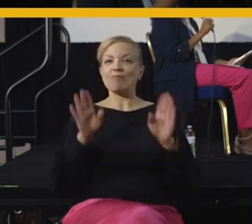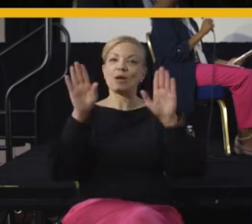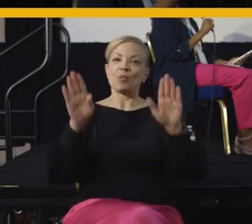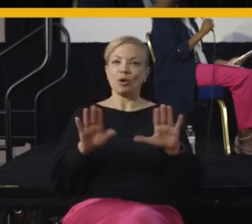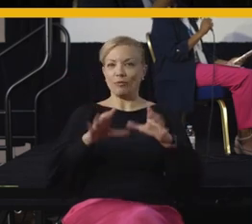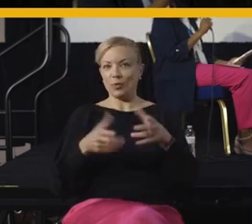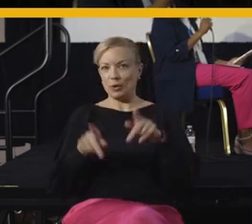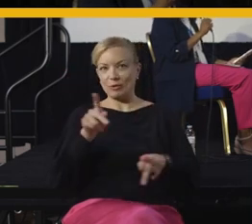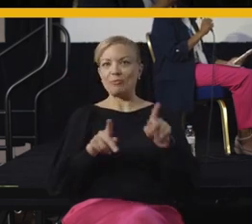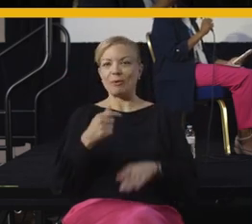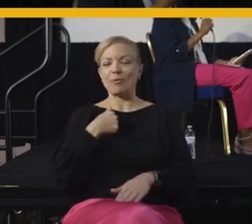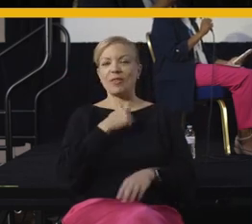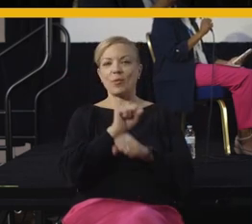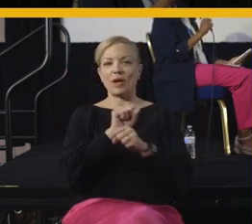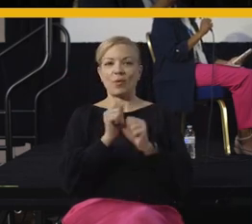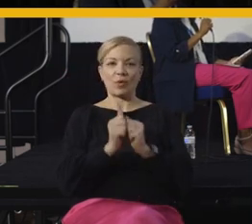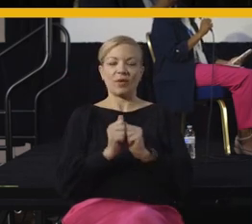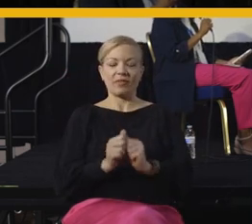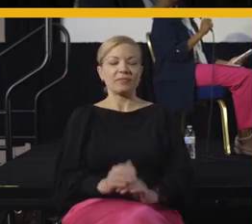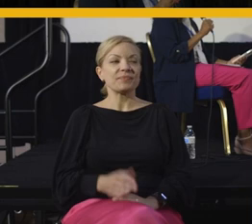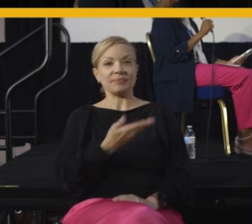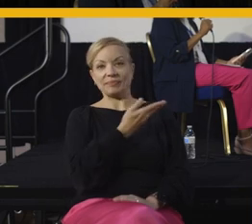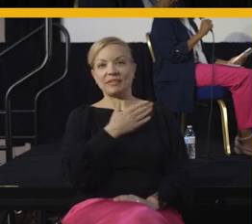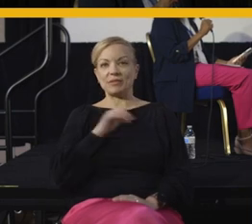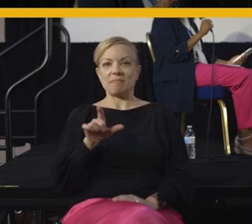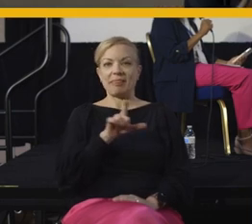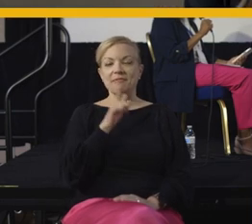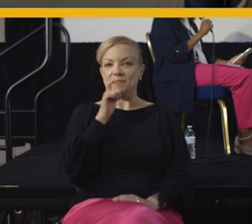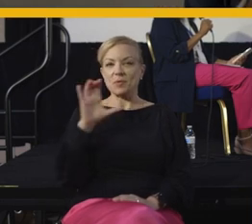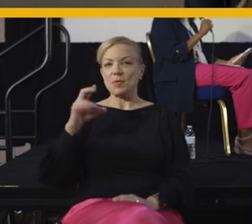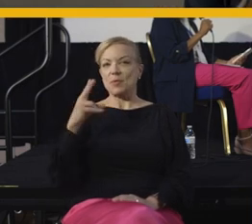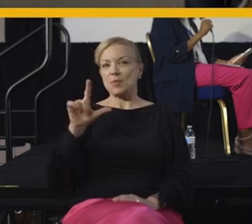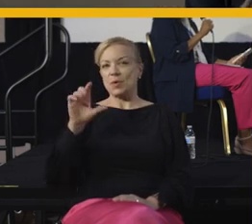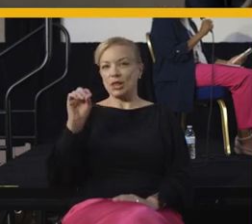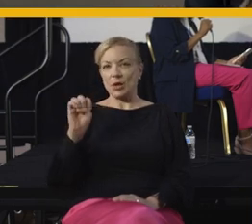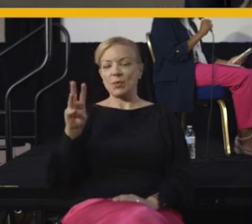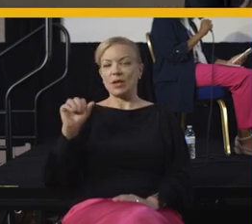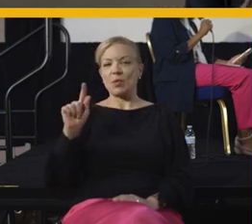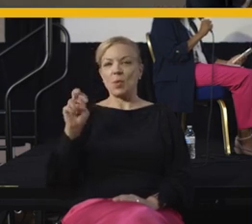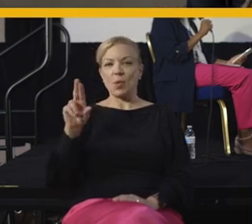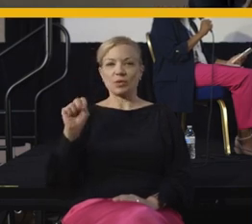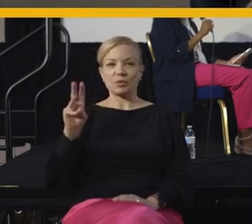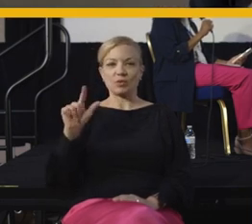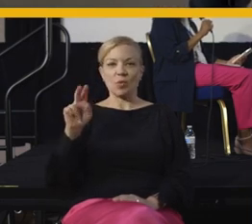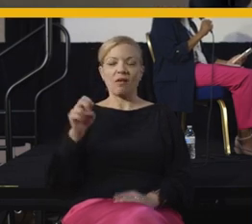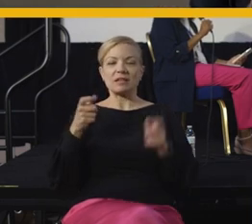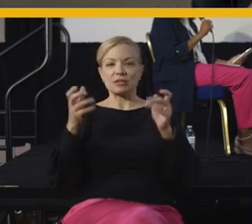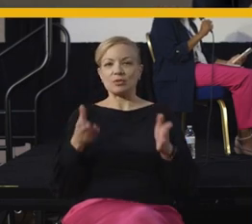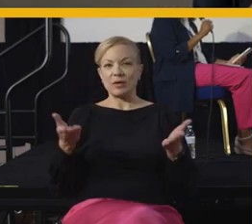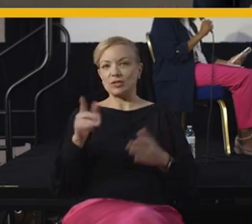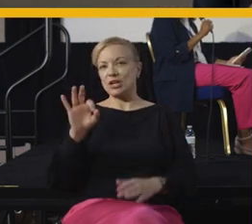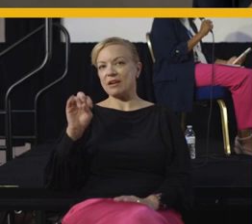group of people that we work with. And I have here, right to my left, I have Chloë Walters-Wallace, Director of Regional Initiatives